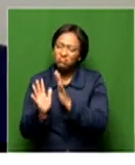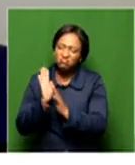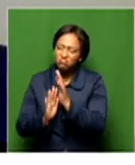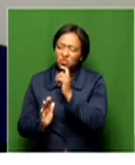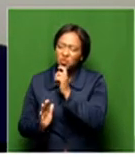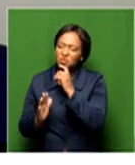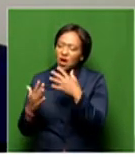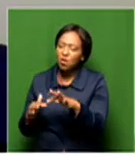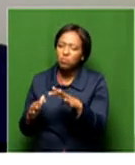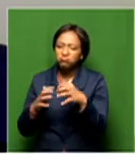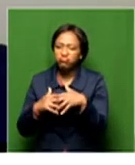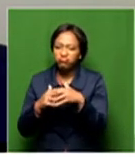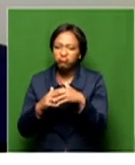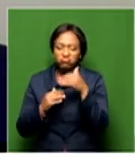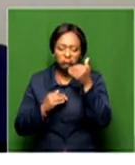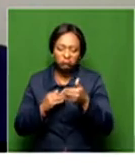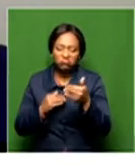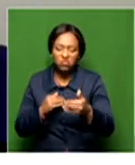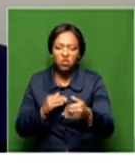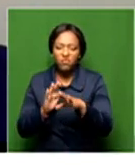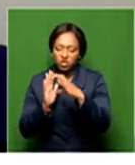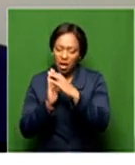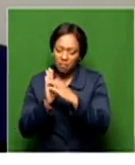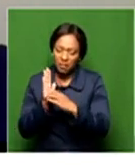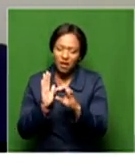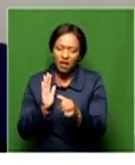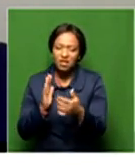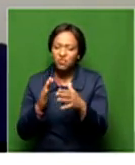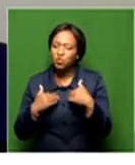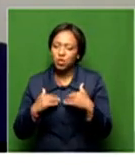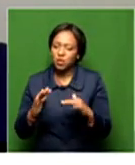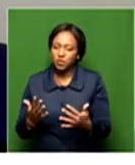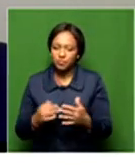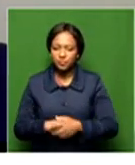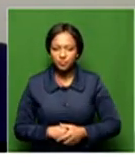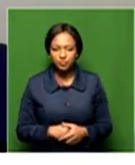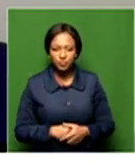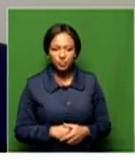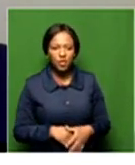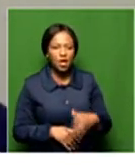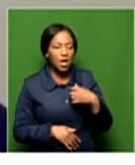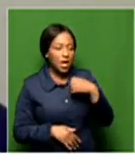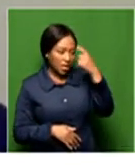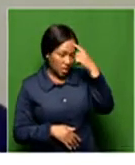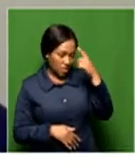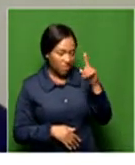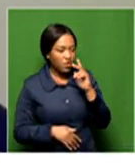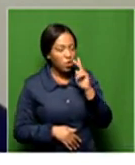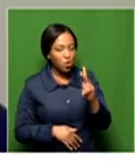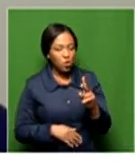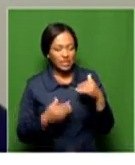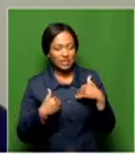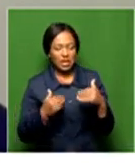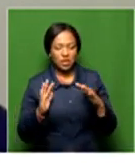to set a precedence of what's to come in the following chapters. Well, I think if you can look at how